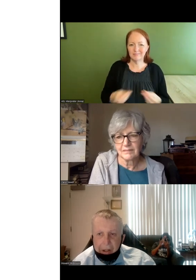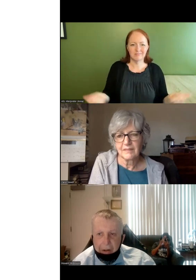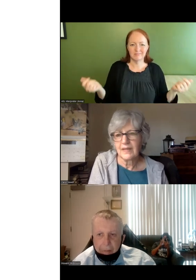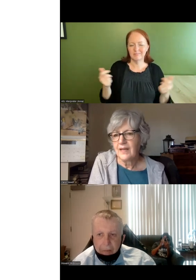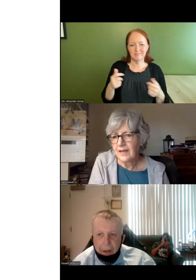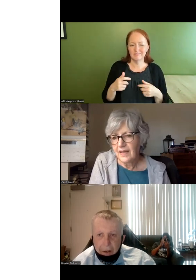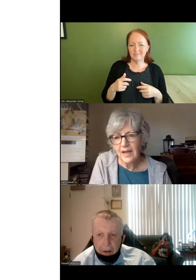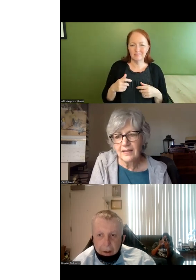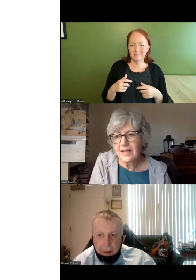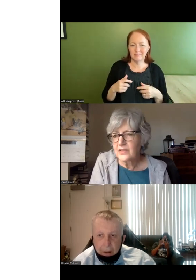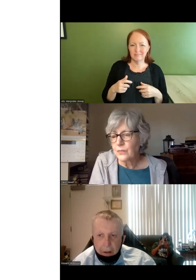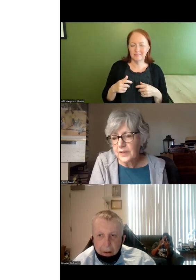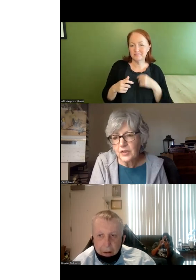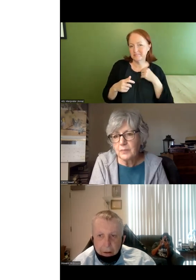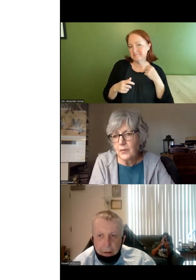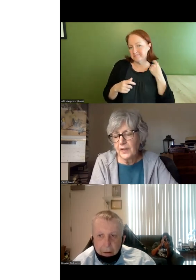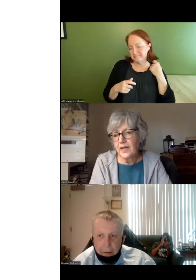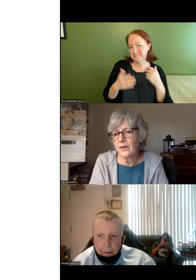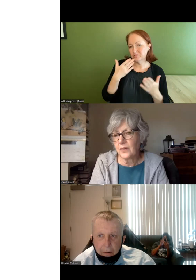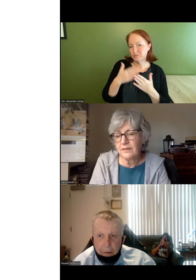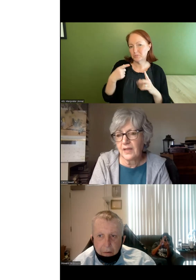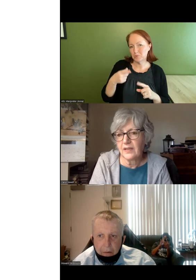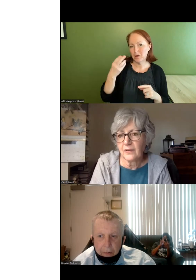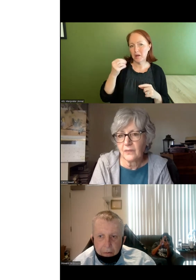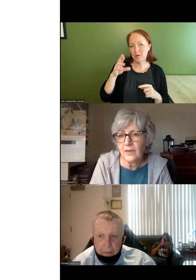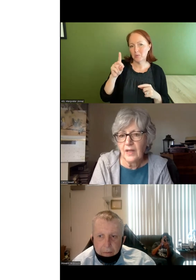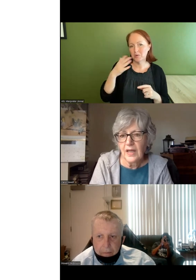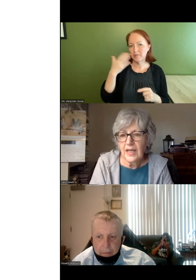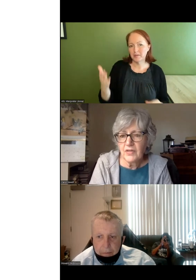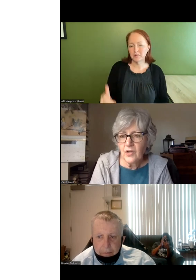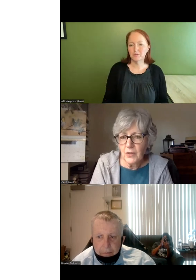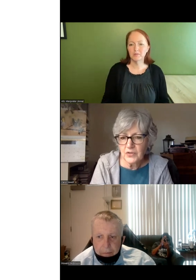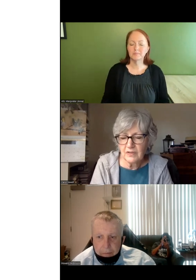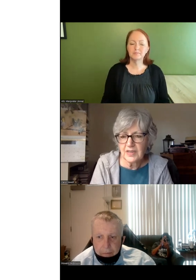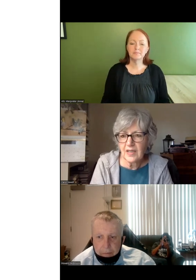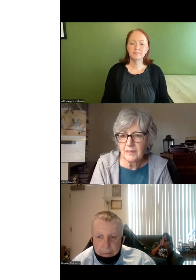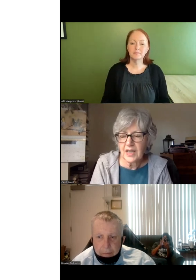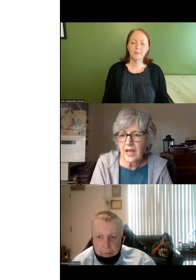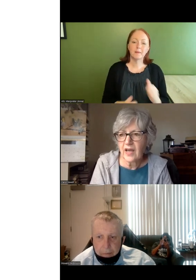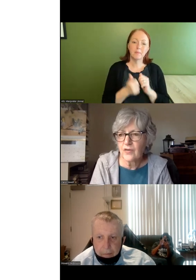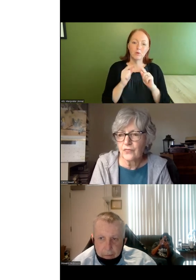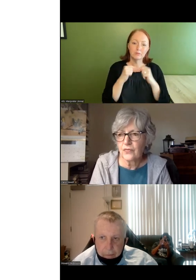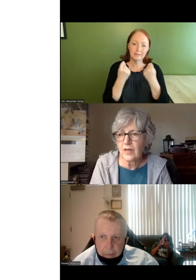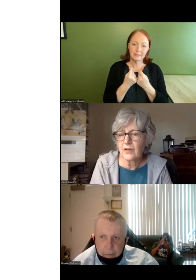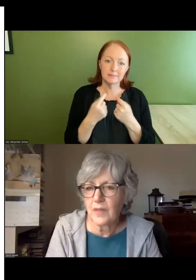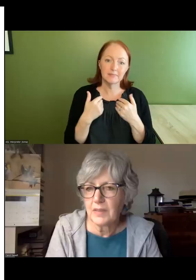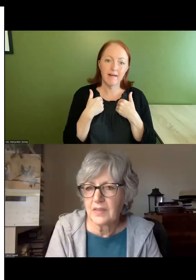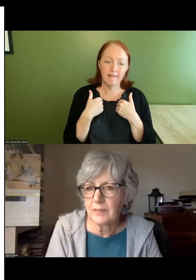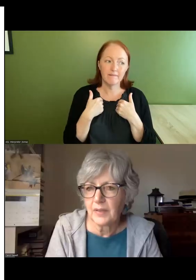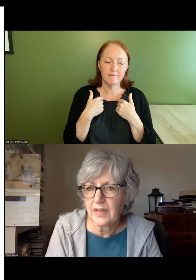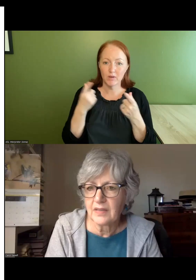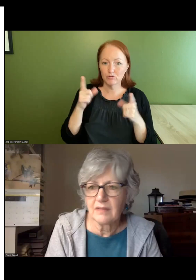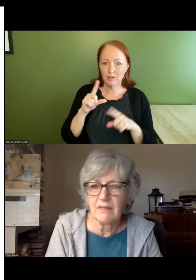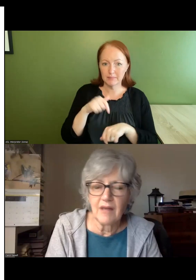cracks. That's a really good point, Howard. Thank you. Even though most of the teams have agreements